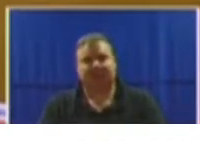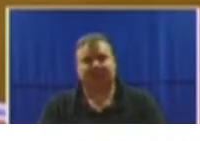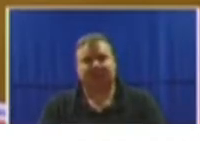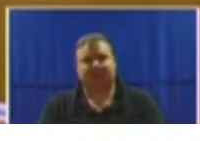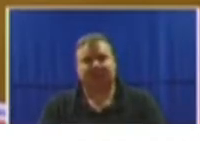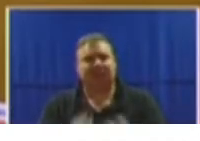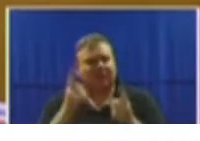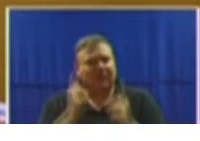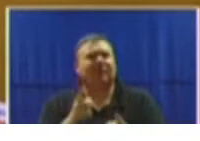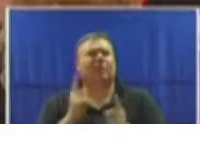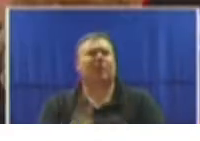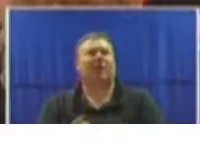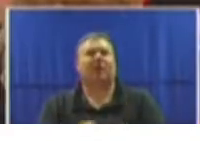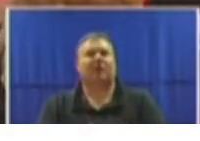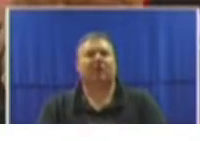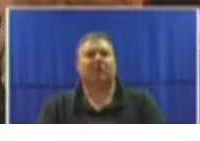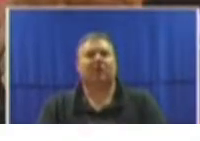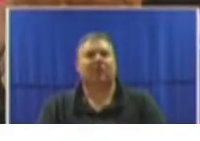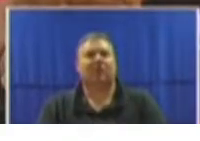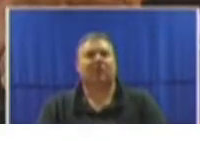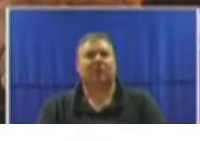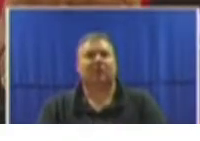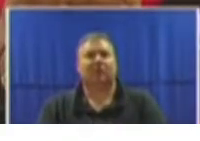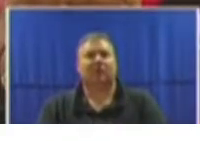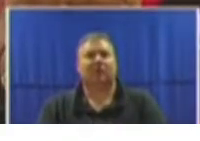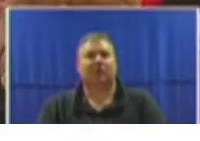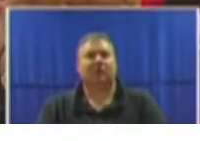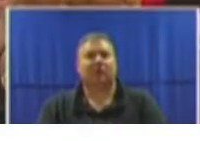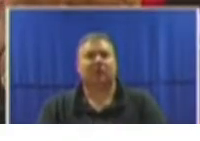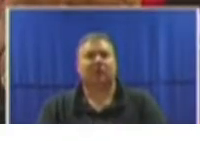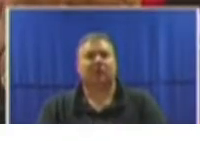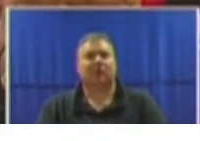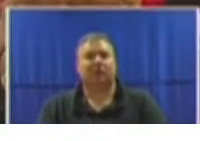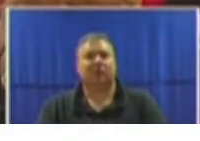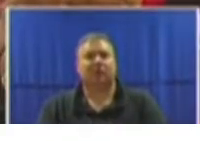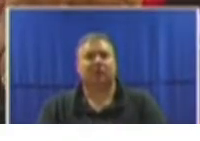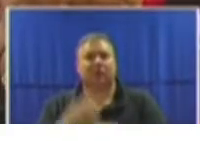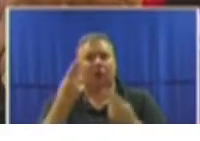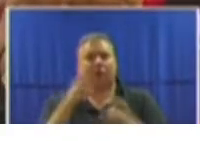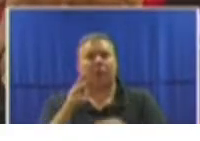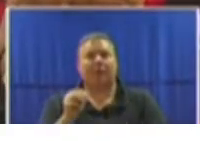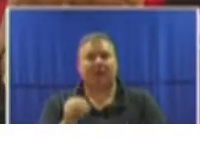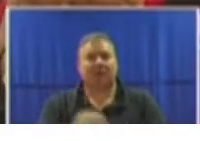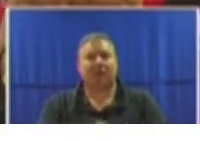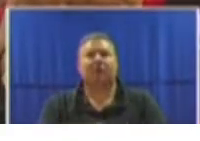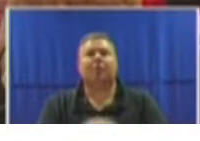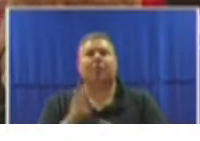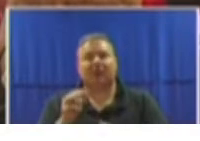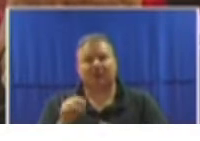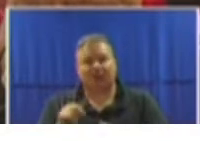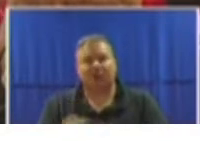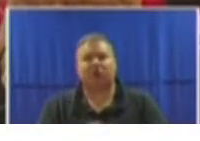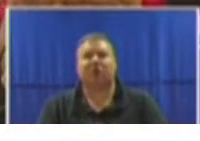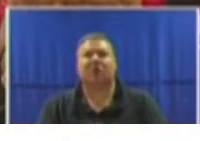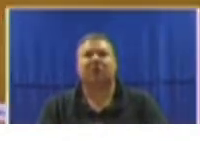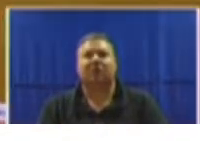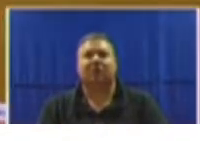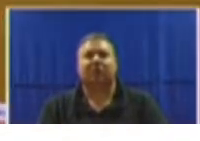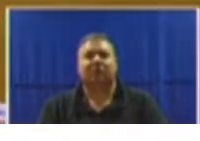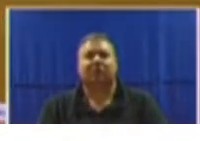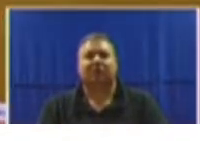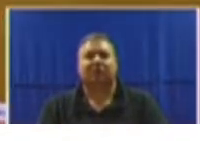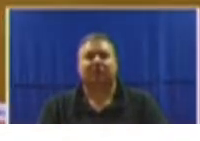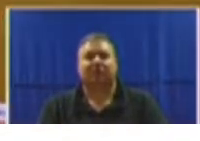discipline? Honorable Mente, Honorable Mente, Honorable Mantashe,